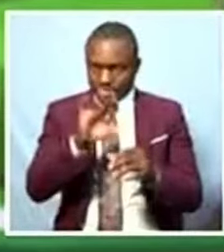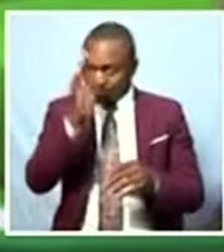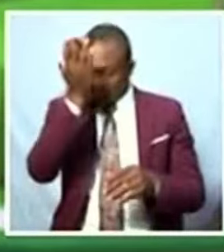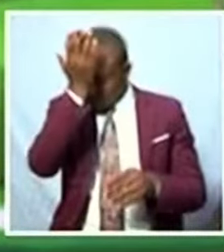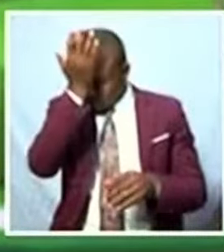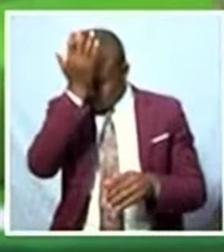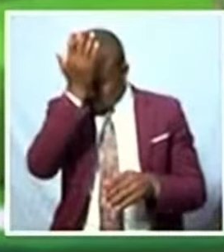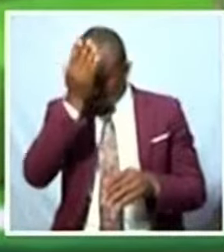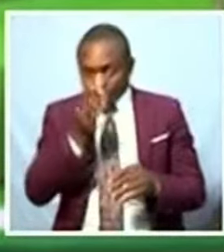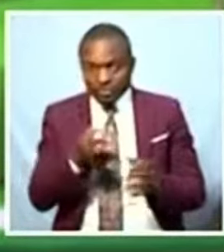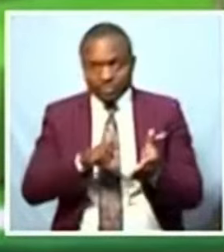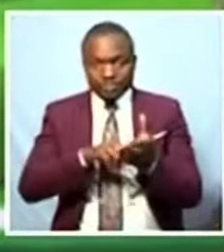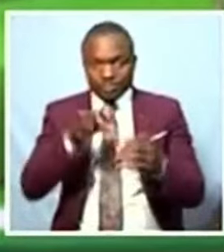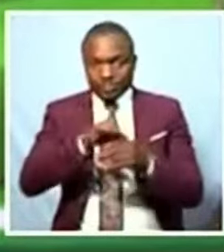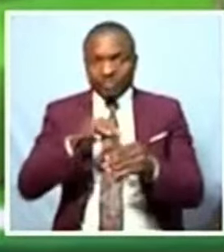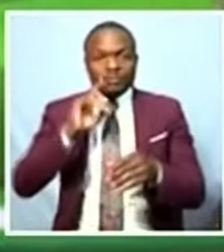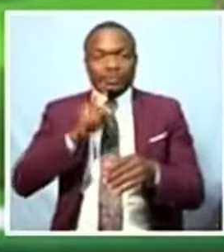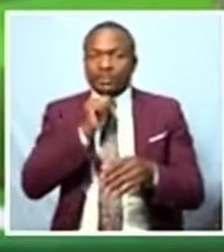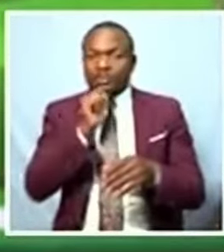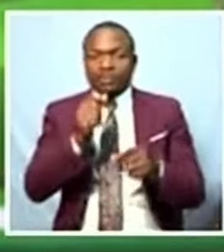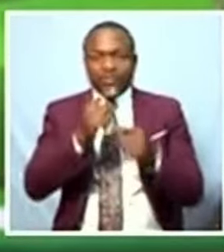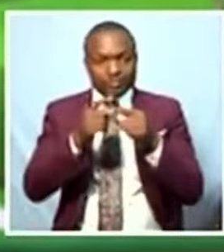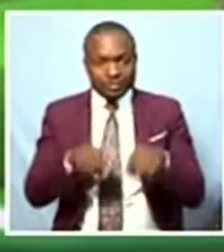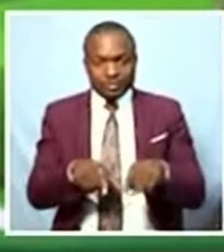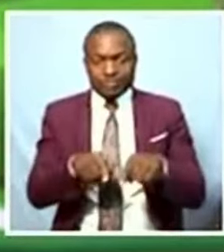a by-election shall not be held within